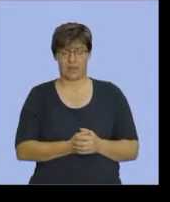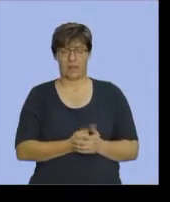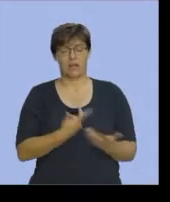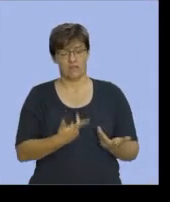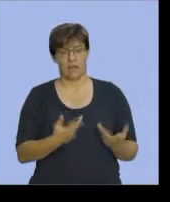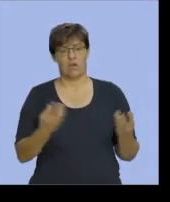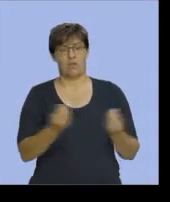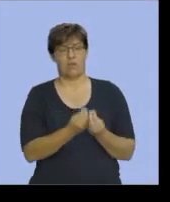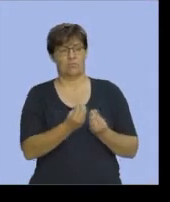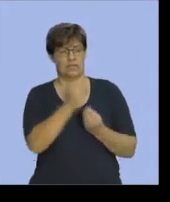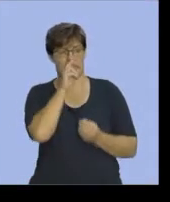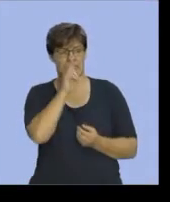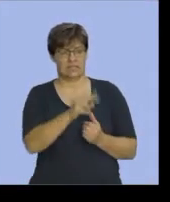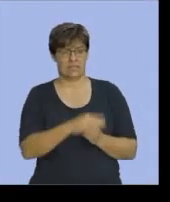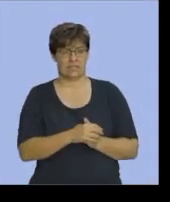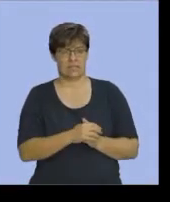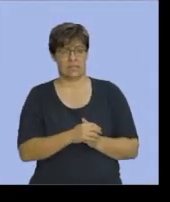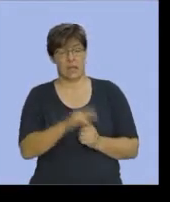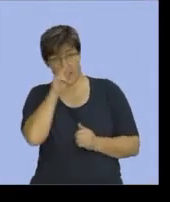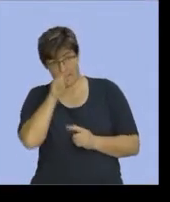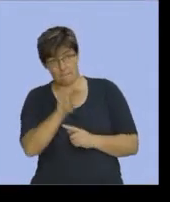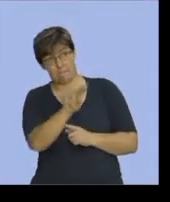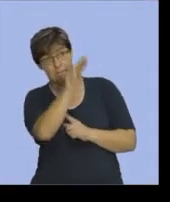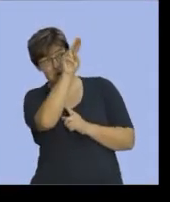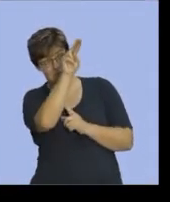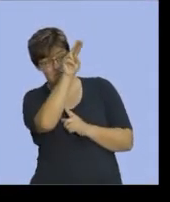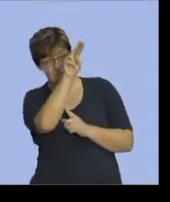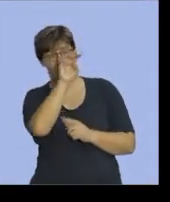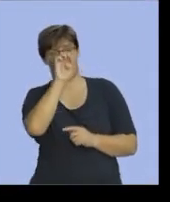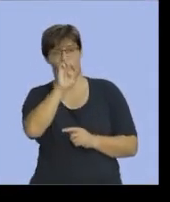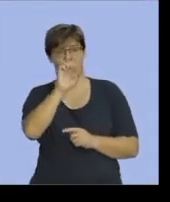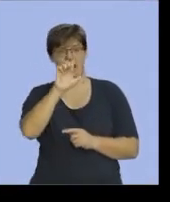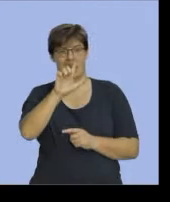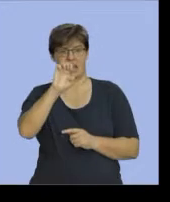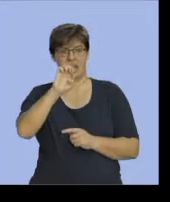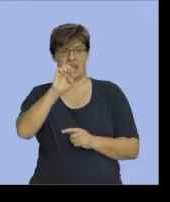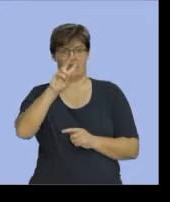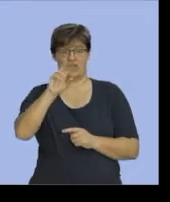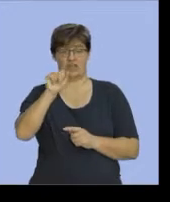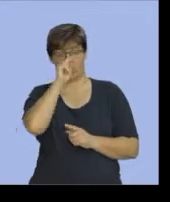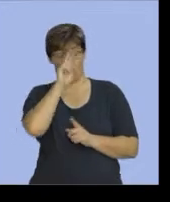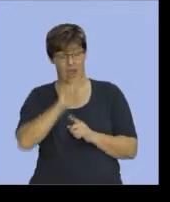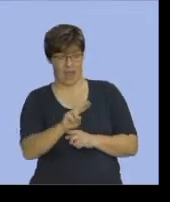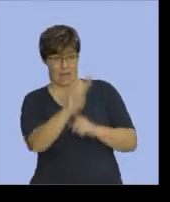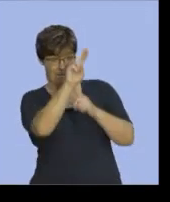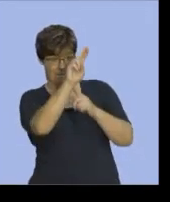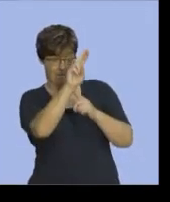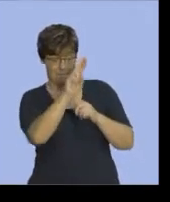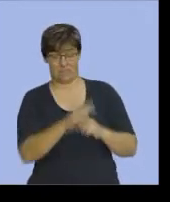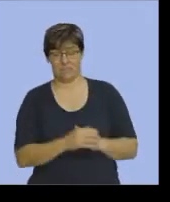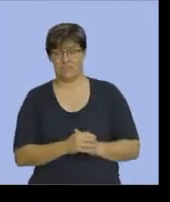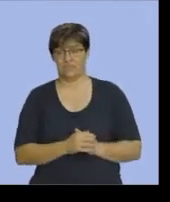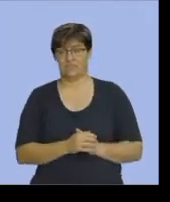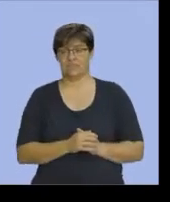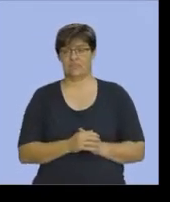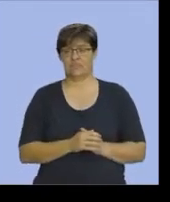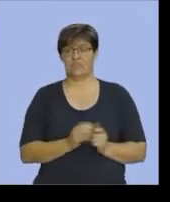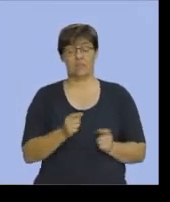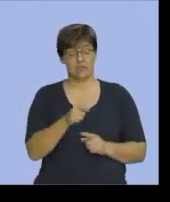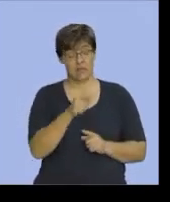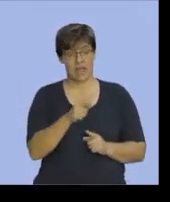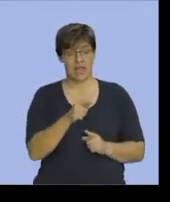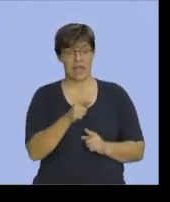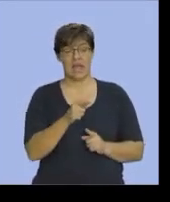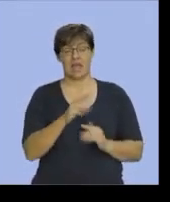of elevation. So when you see an object above you looking from N, that's an angle of elevation. So